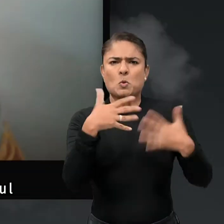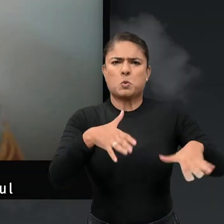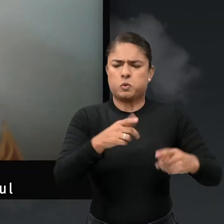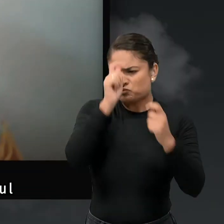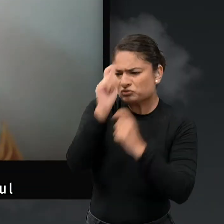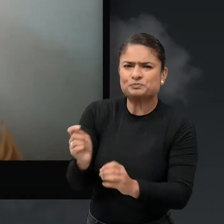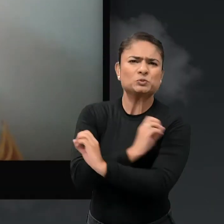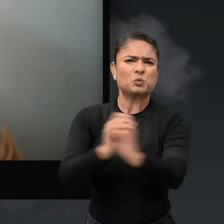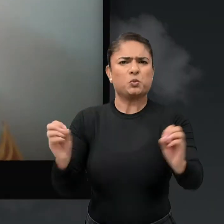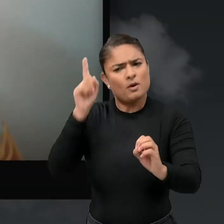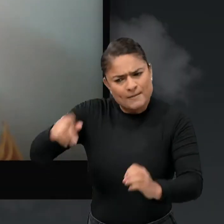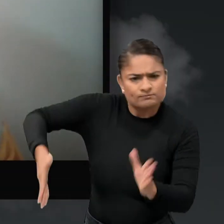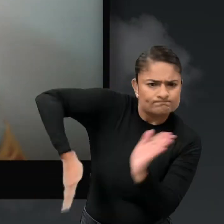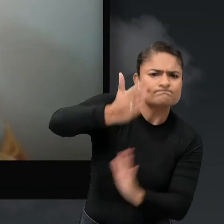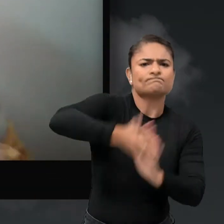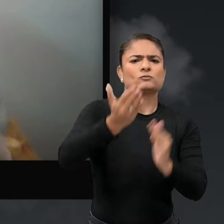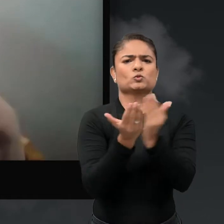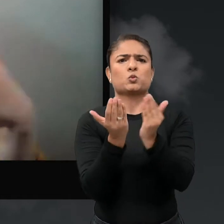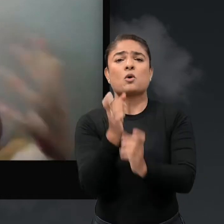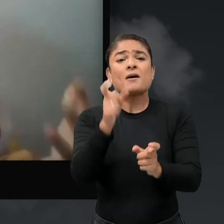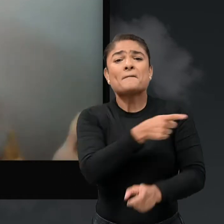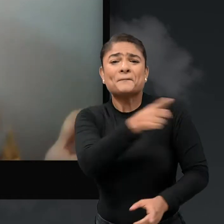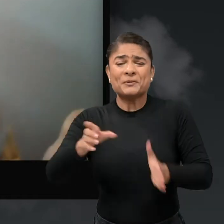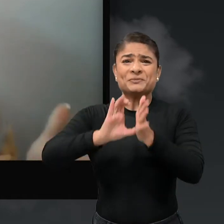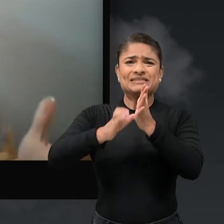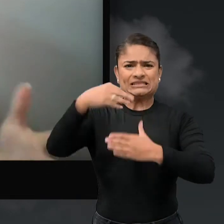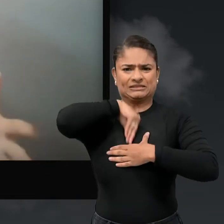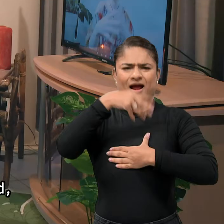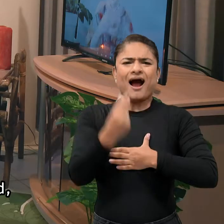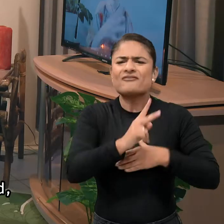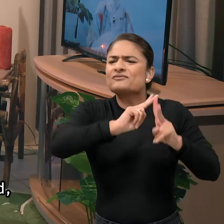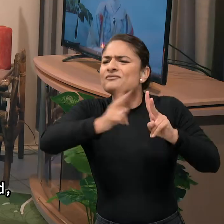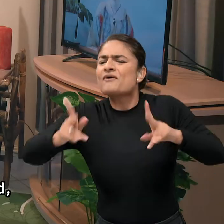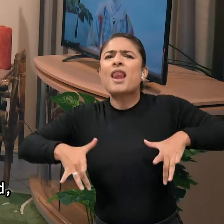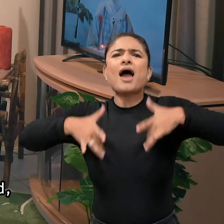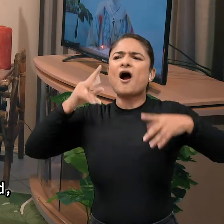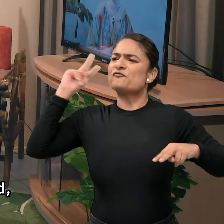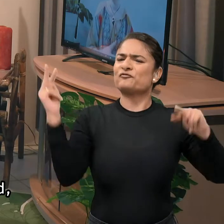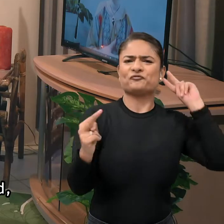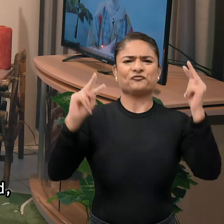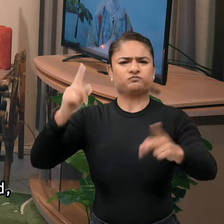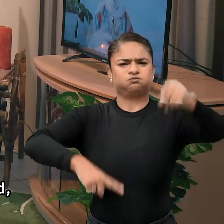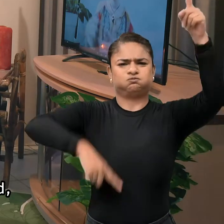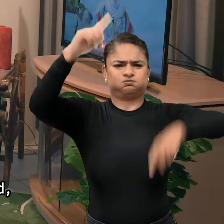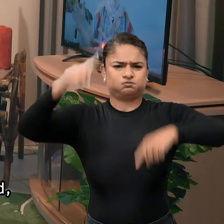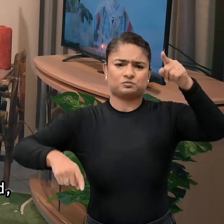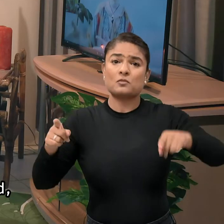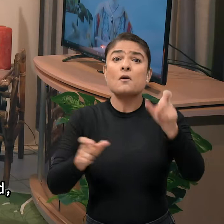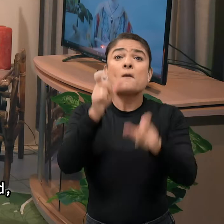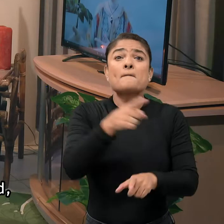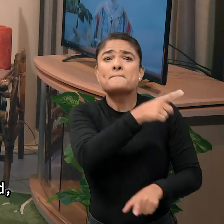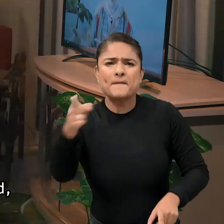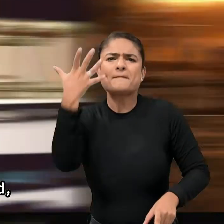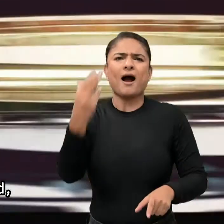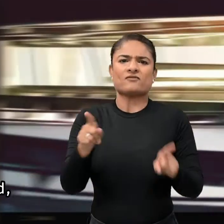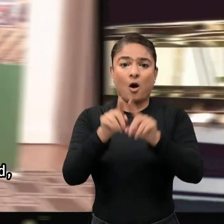highly disrespectful to people who just have a different reality of life. They're already being othered before they even step